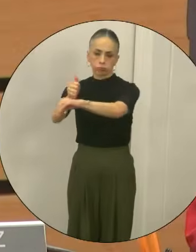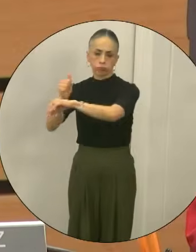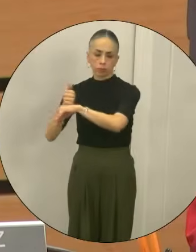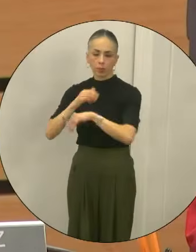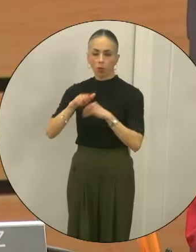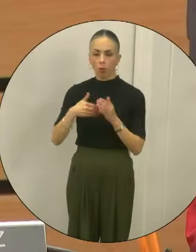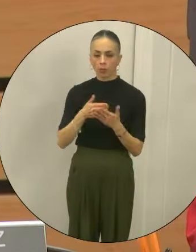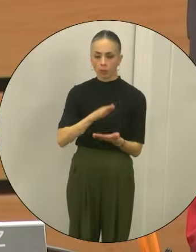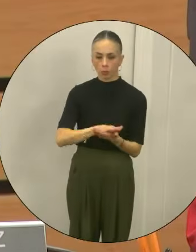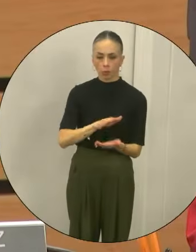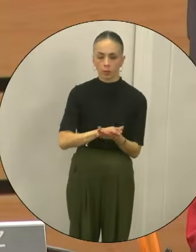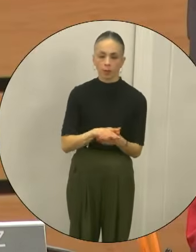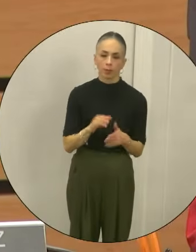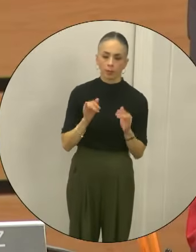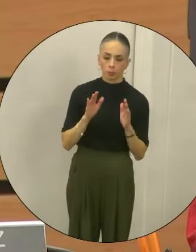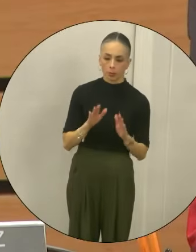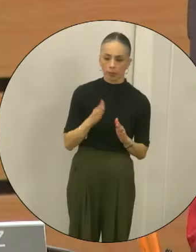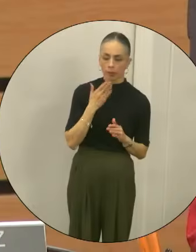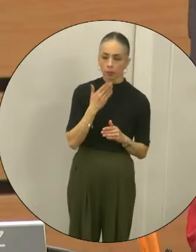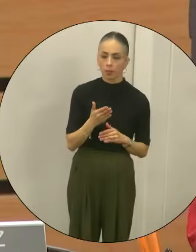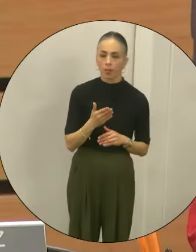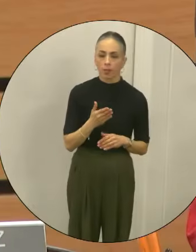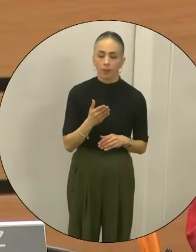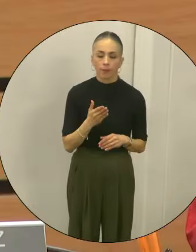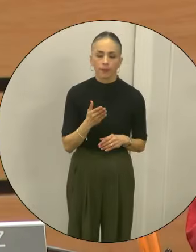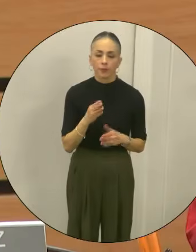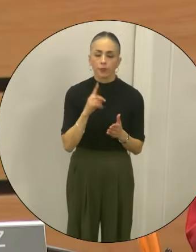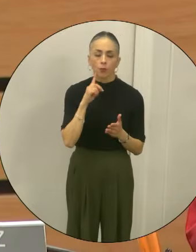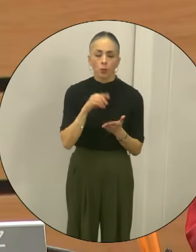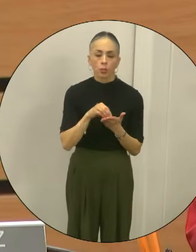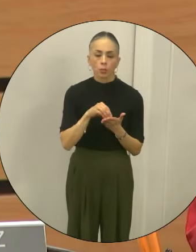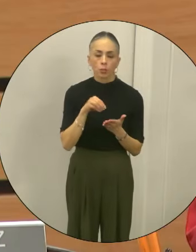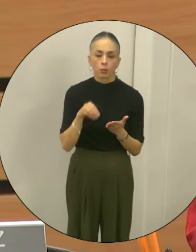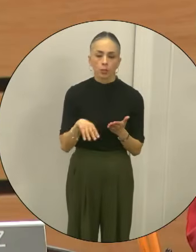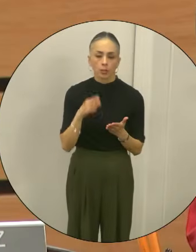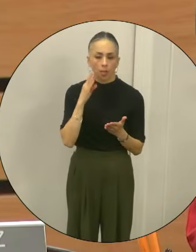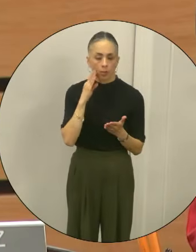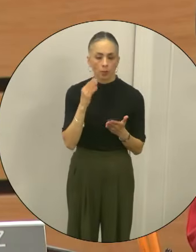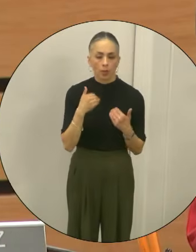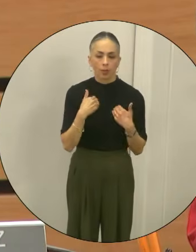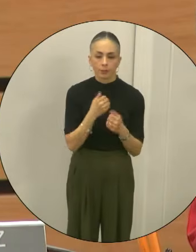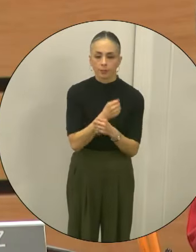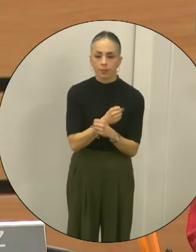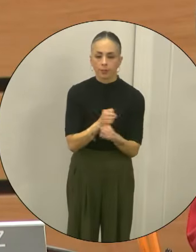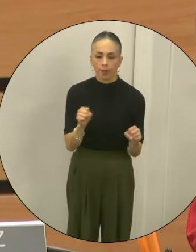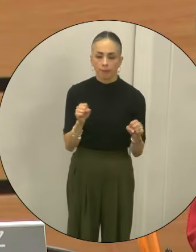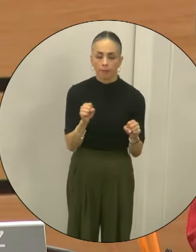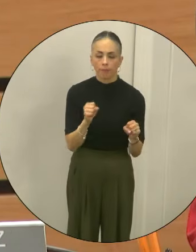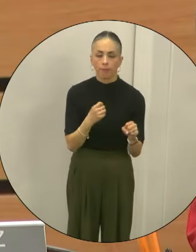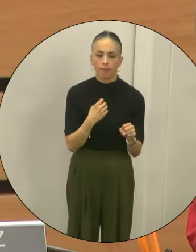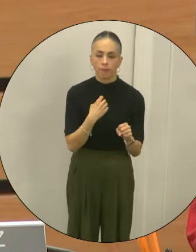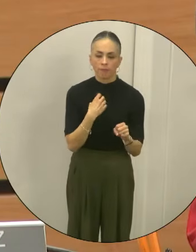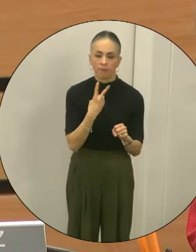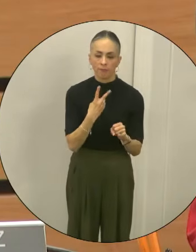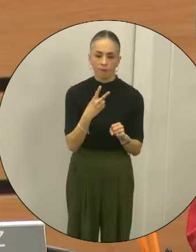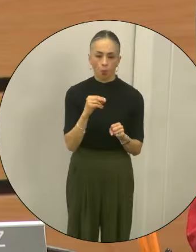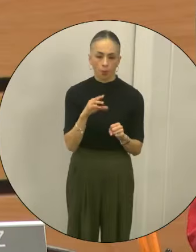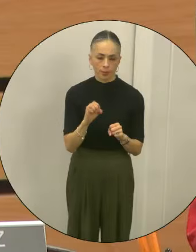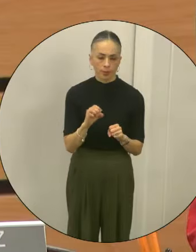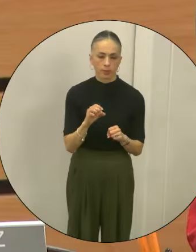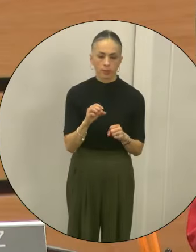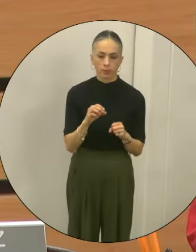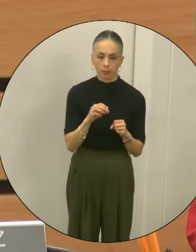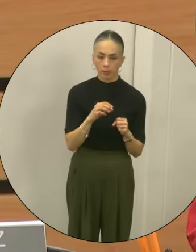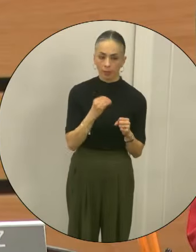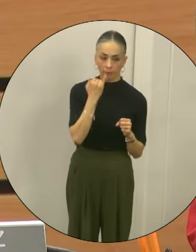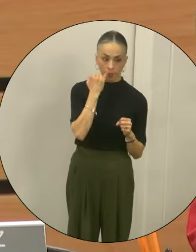that one. And just really for the last, for students, I know they have Safe Voice to go to. Where do our parents go